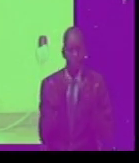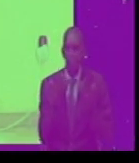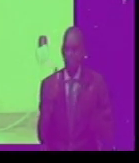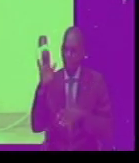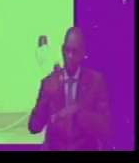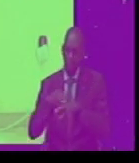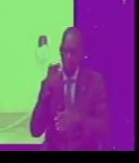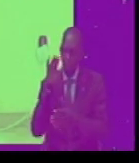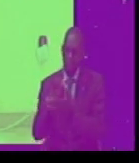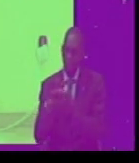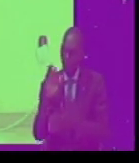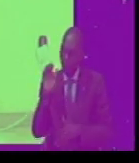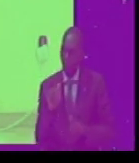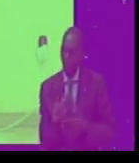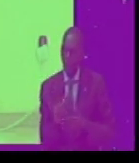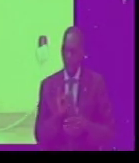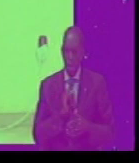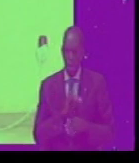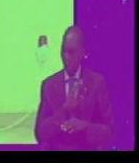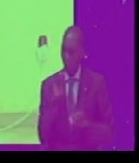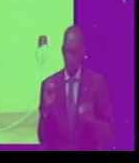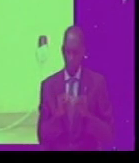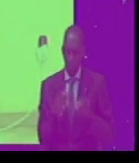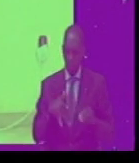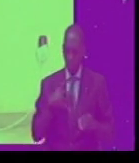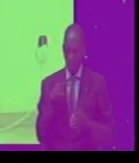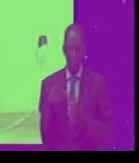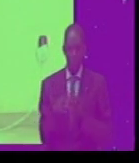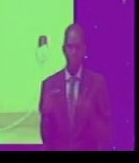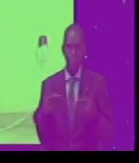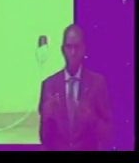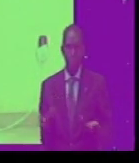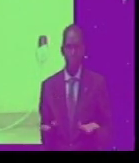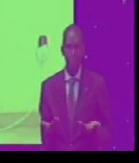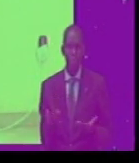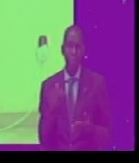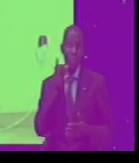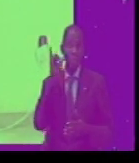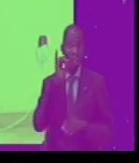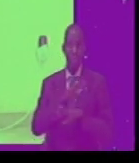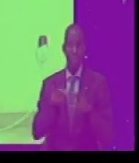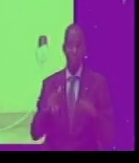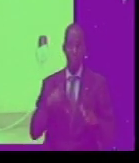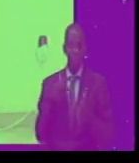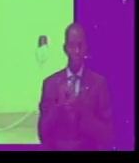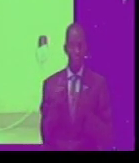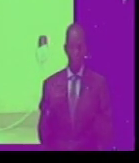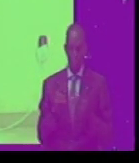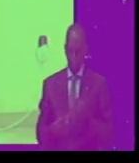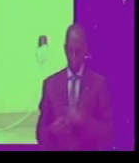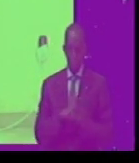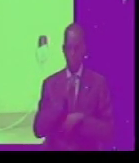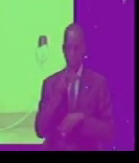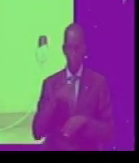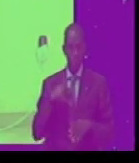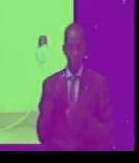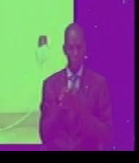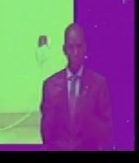then I began to think about it. I said, my wife, I no longer feel this